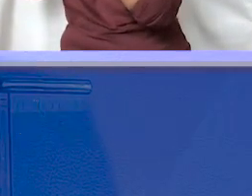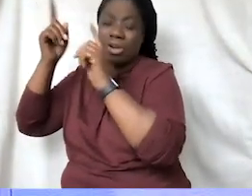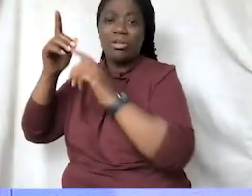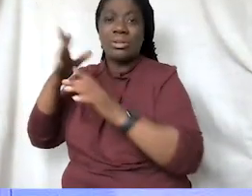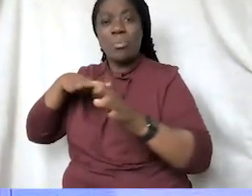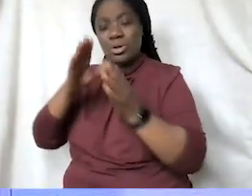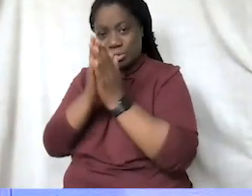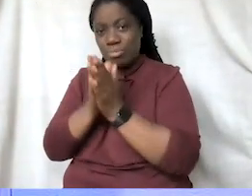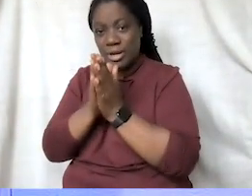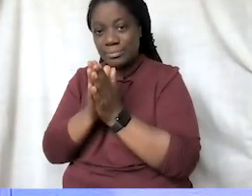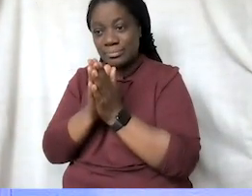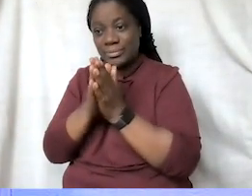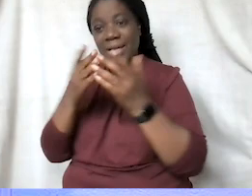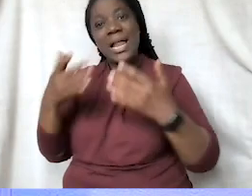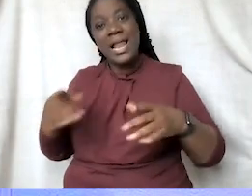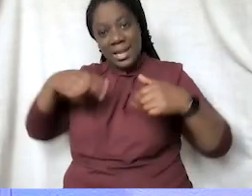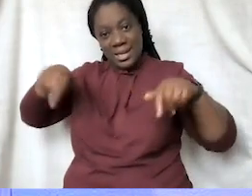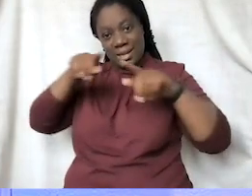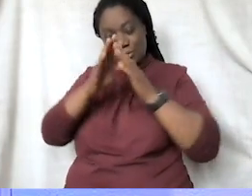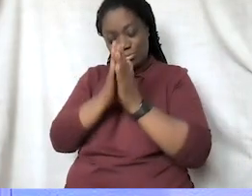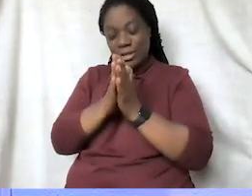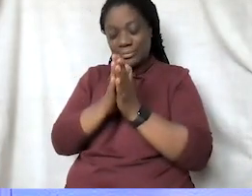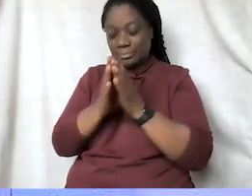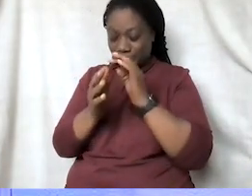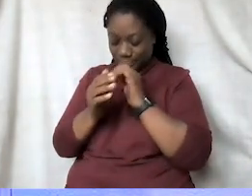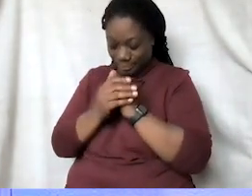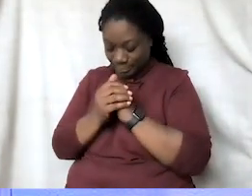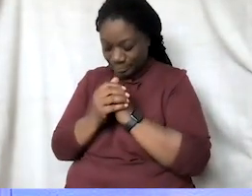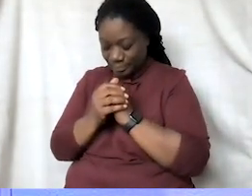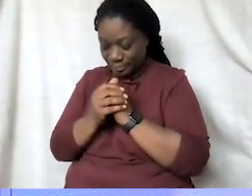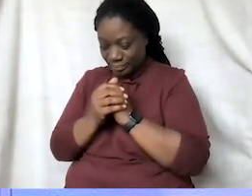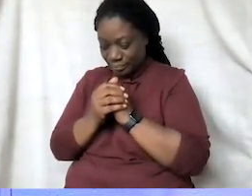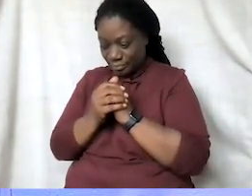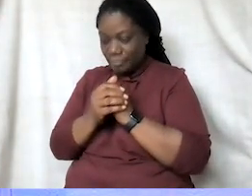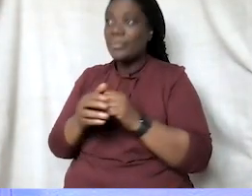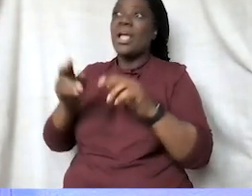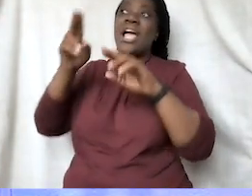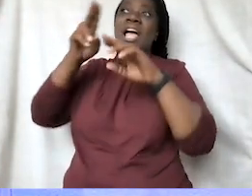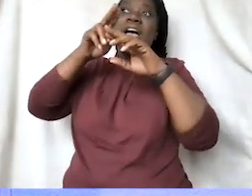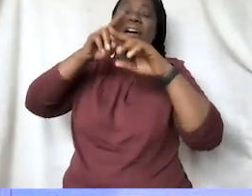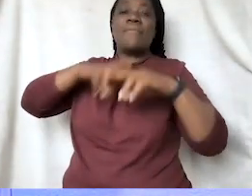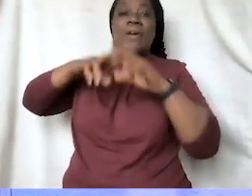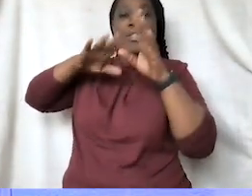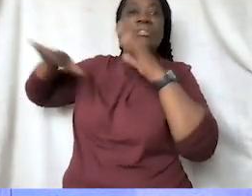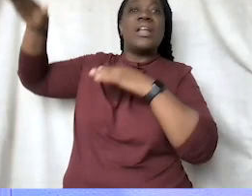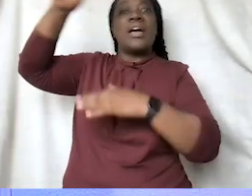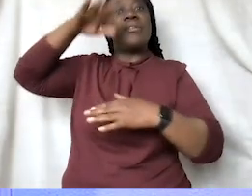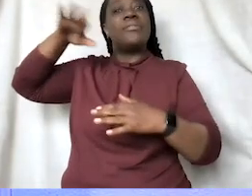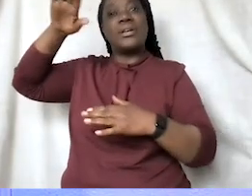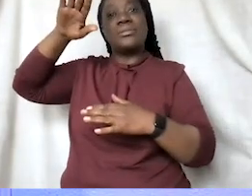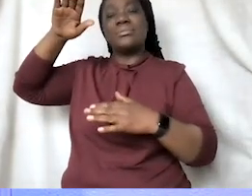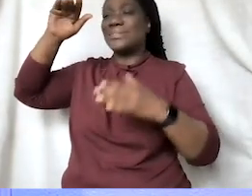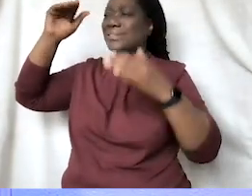you. Let us pray. Father in heaven, tonight, O God, we thank